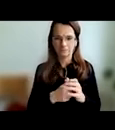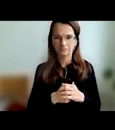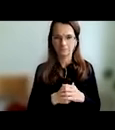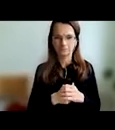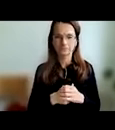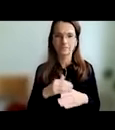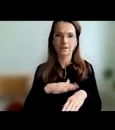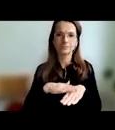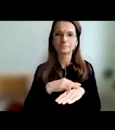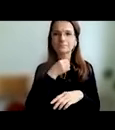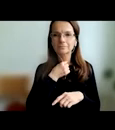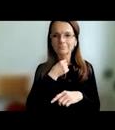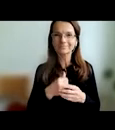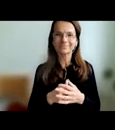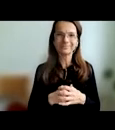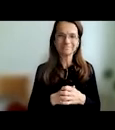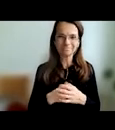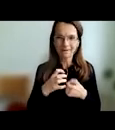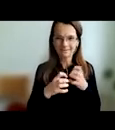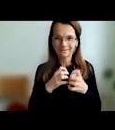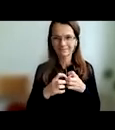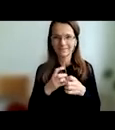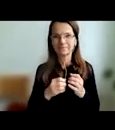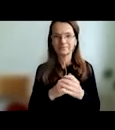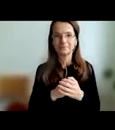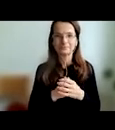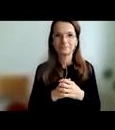First, I'm sorry, I apologize.